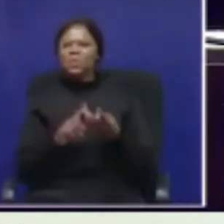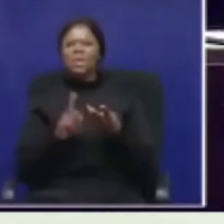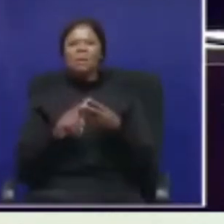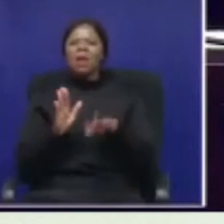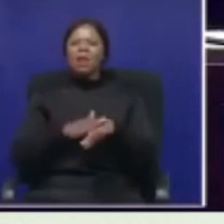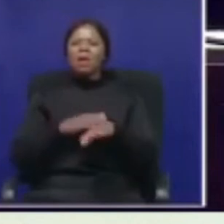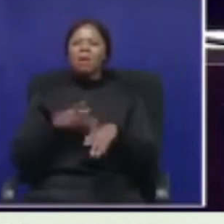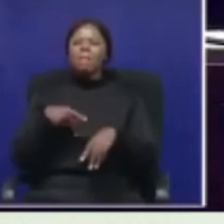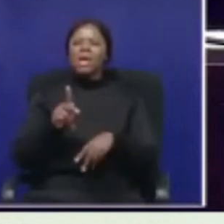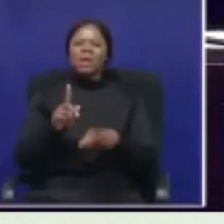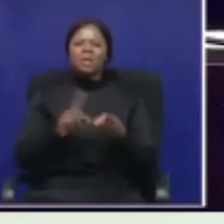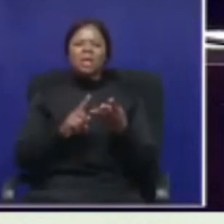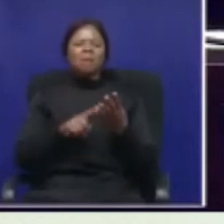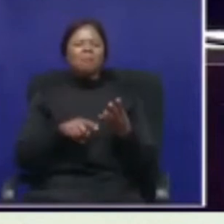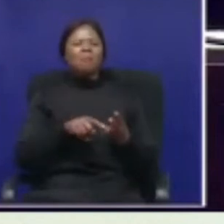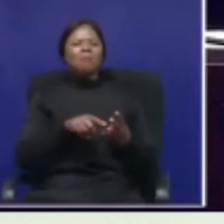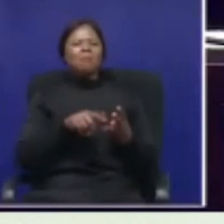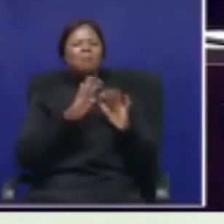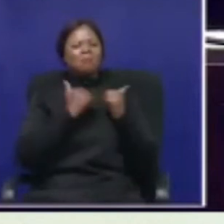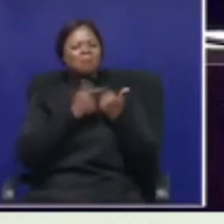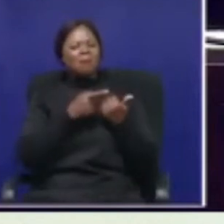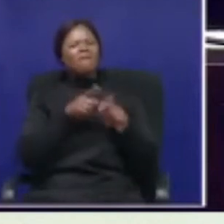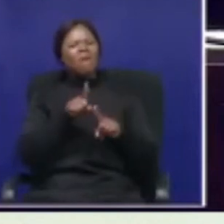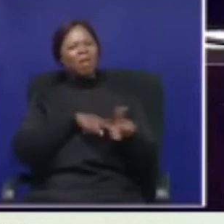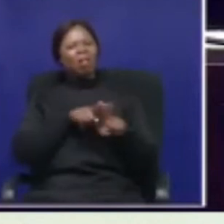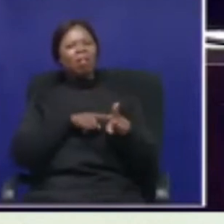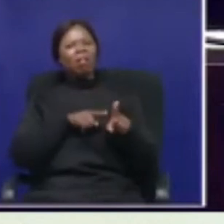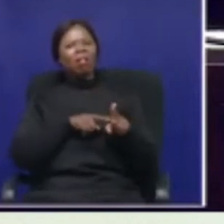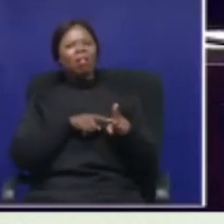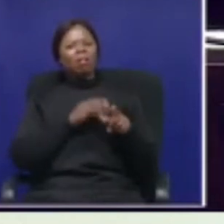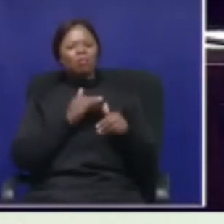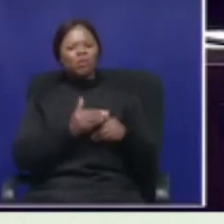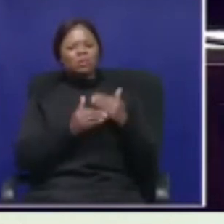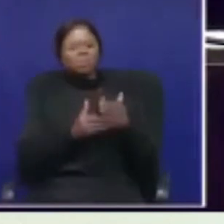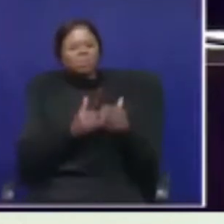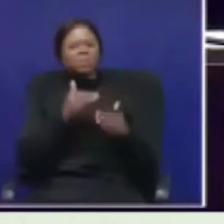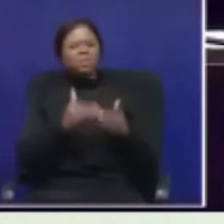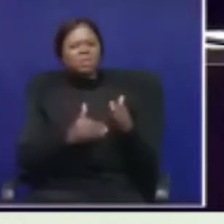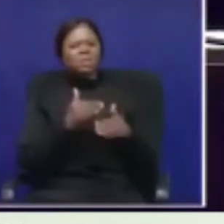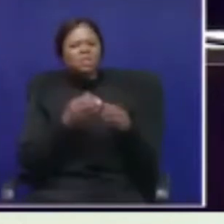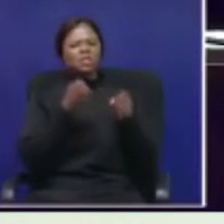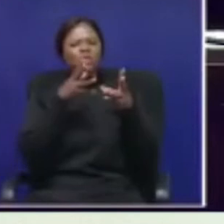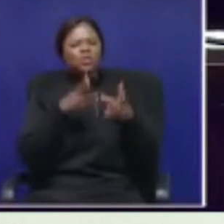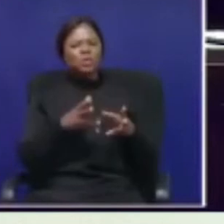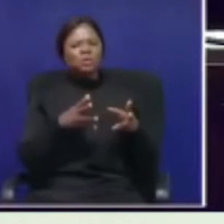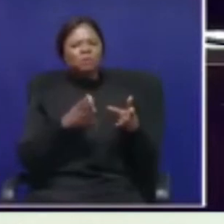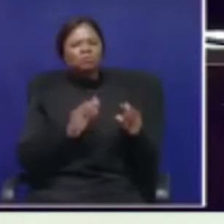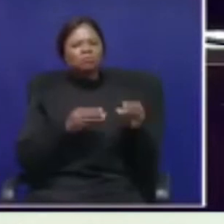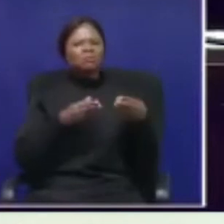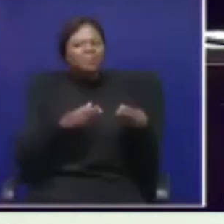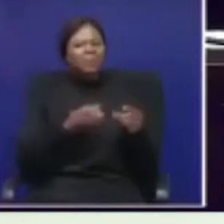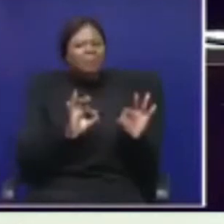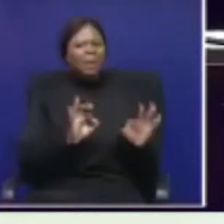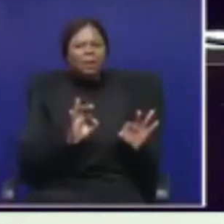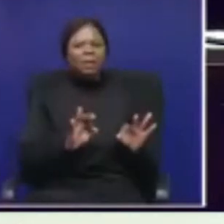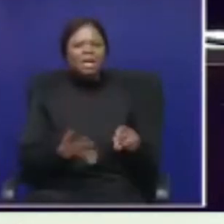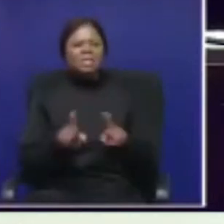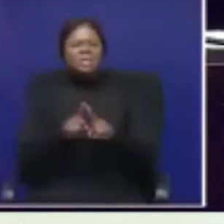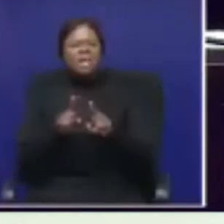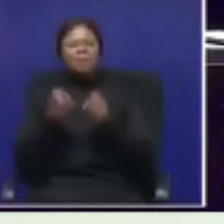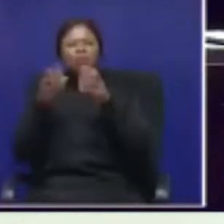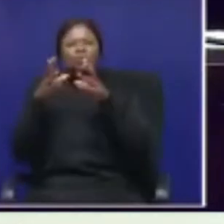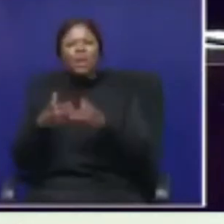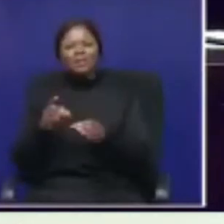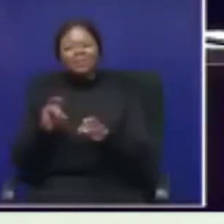due to NSFAS's failure to process students correctly and timeously, leaving students destitute, forced to navigate a